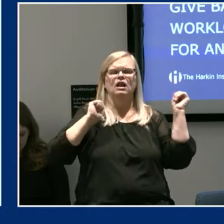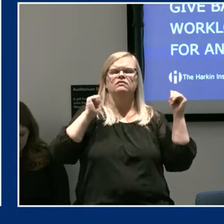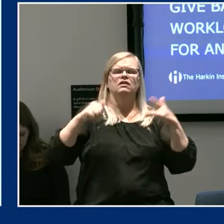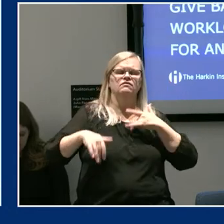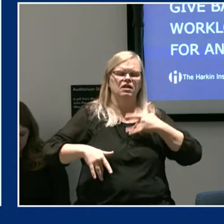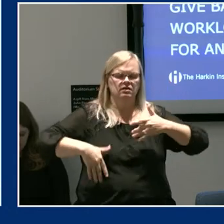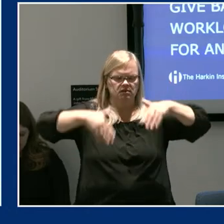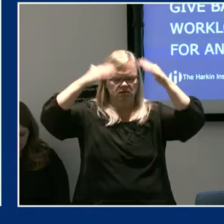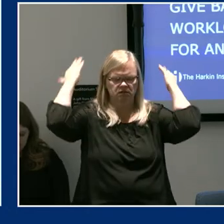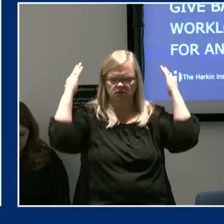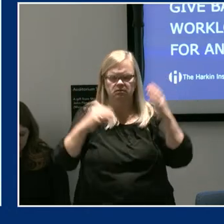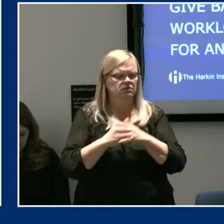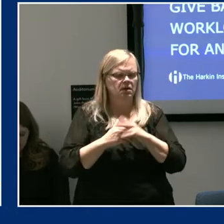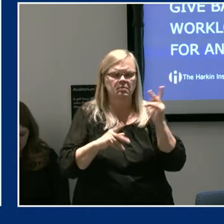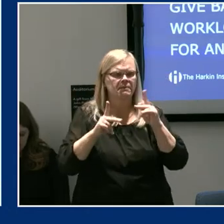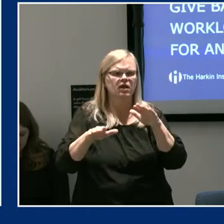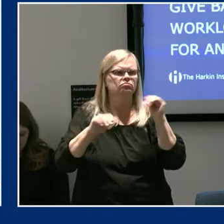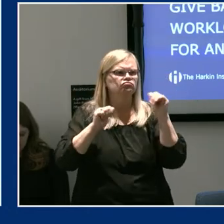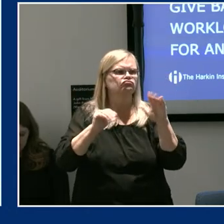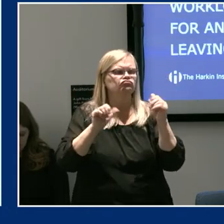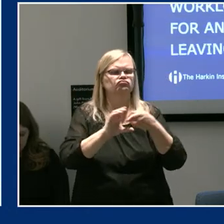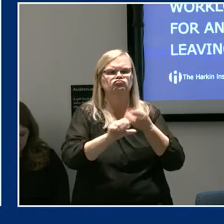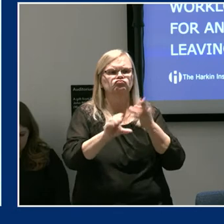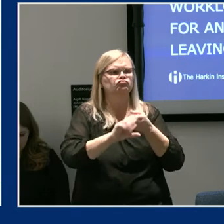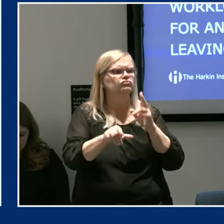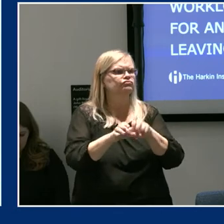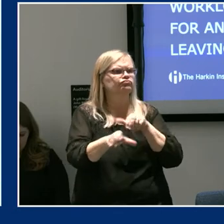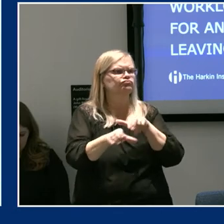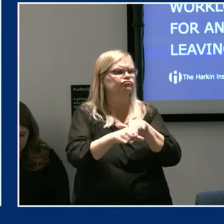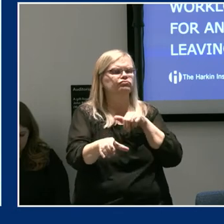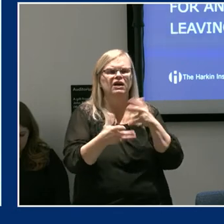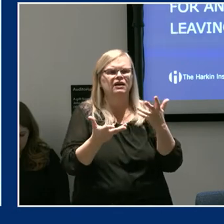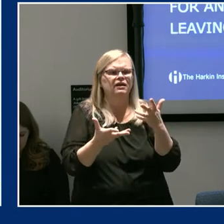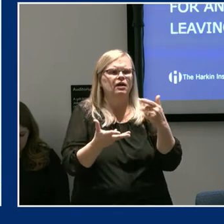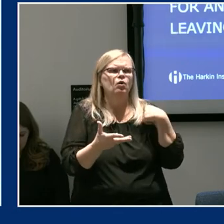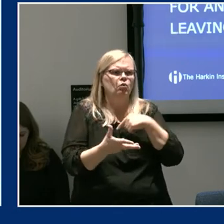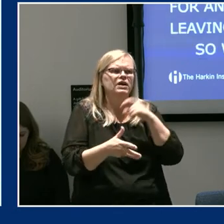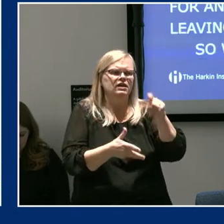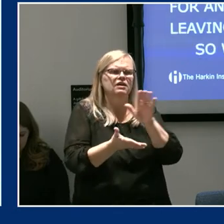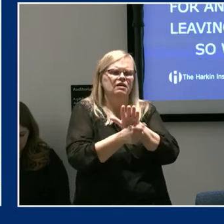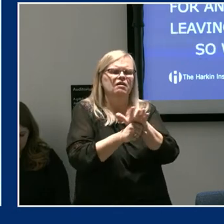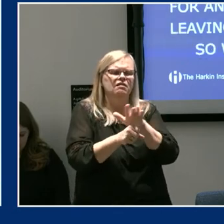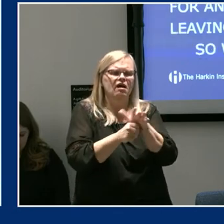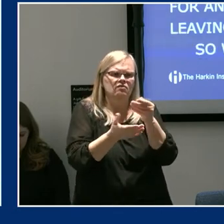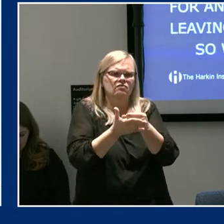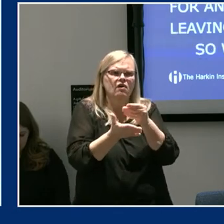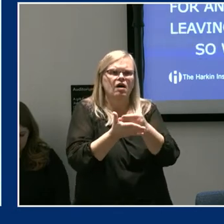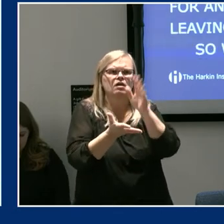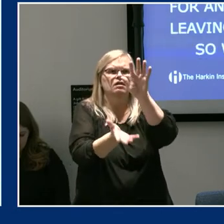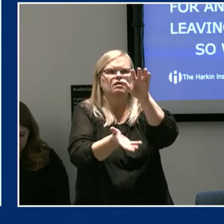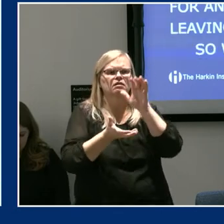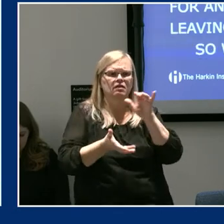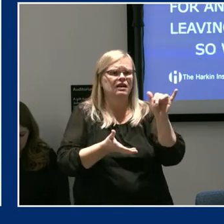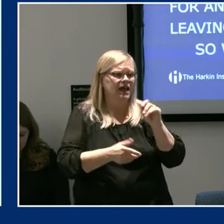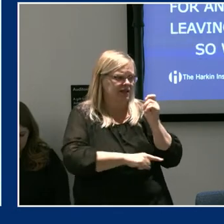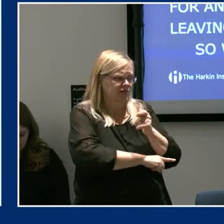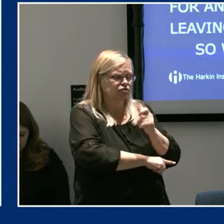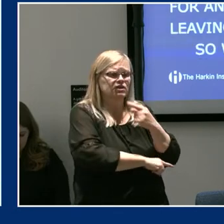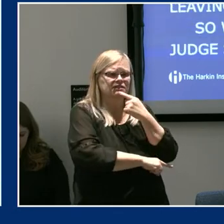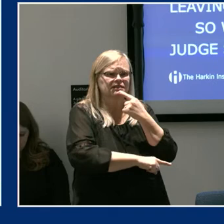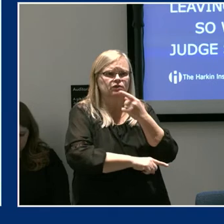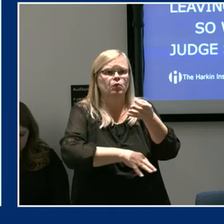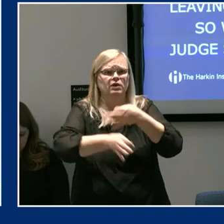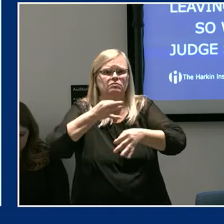higher numbers. So we need sufficient funding, just as the judge said, so that we can replenish our